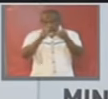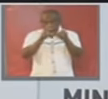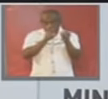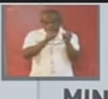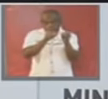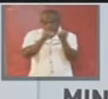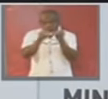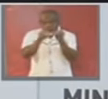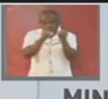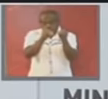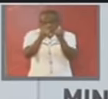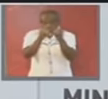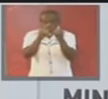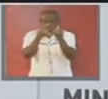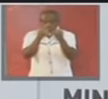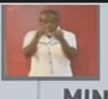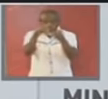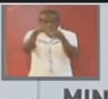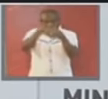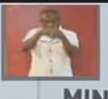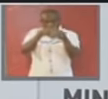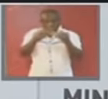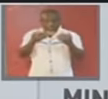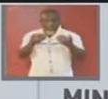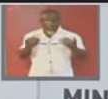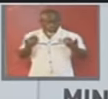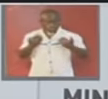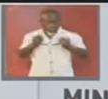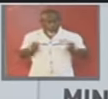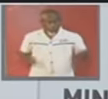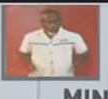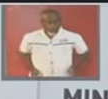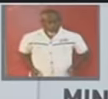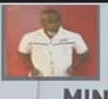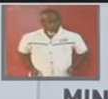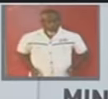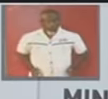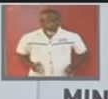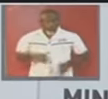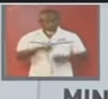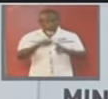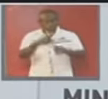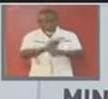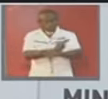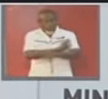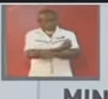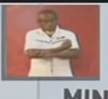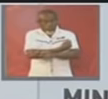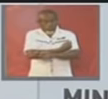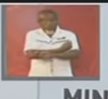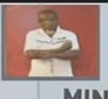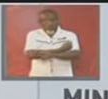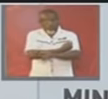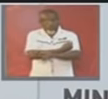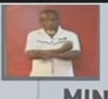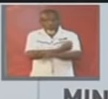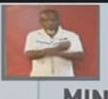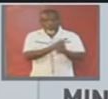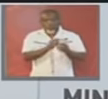the body, and the body reacts on the basis of receiving this material. So this active